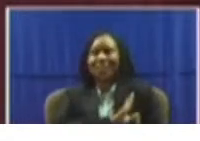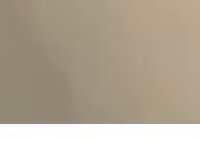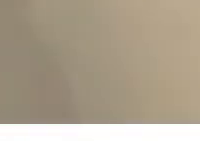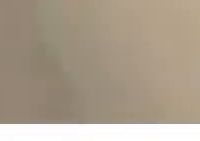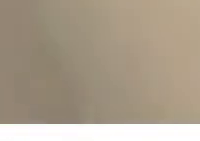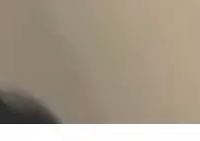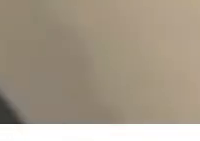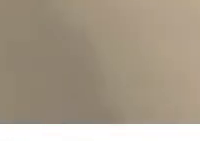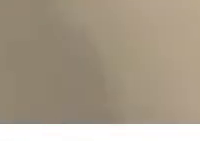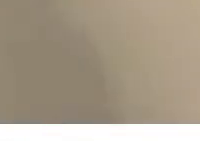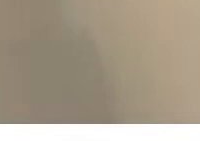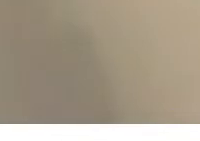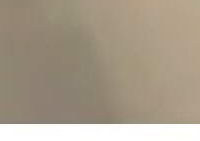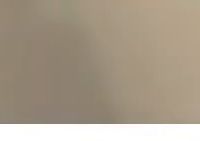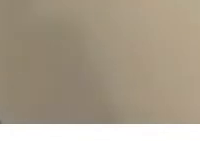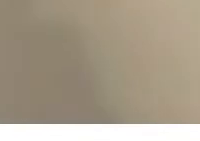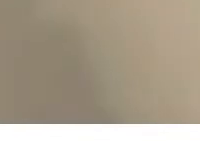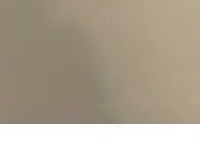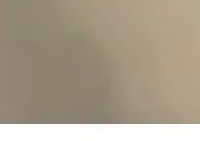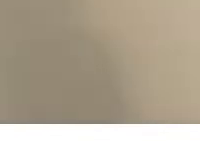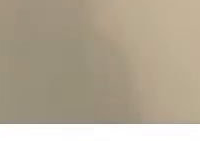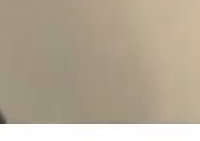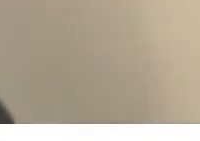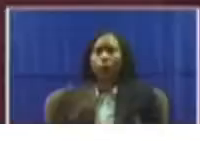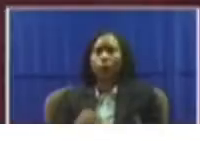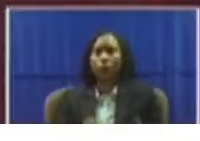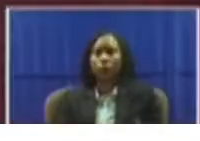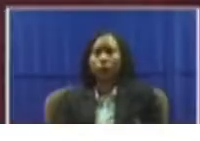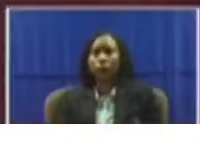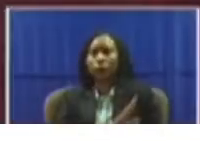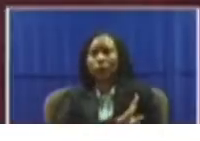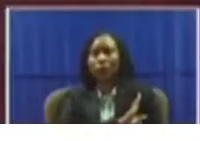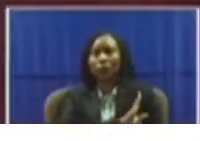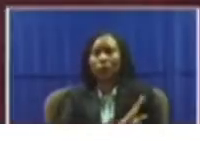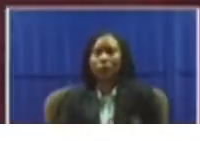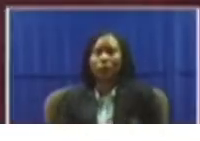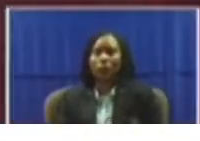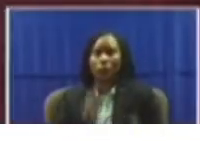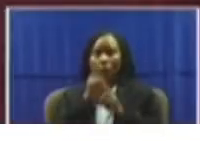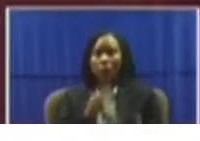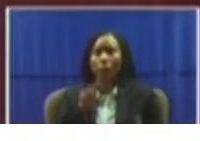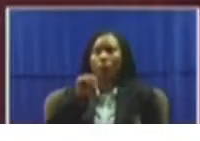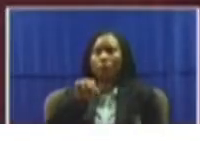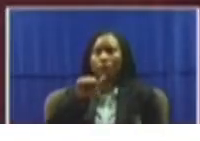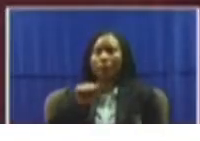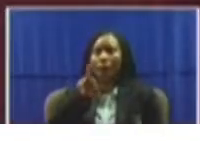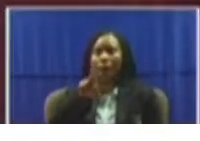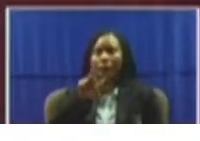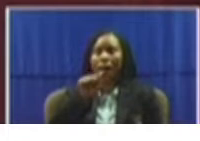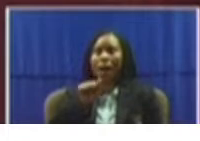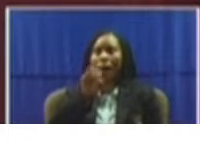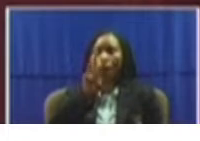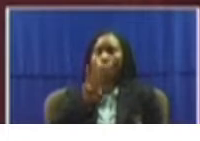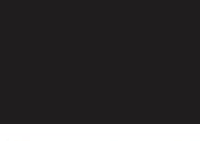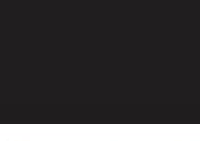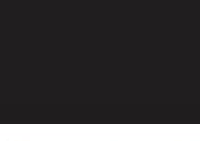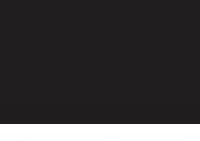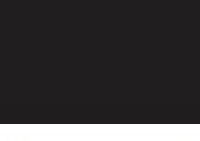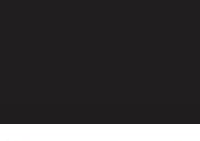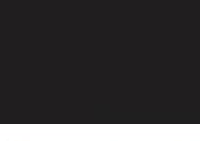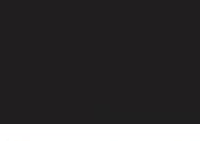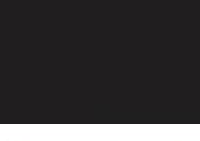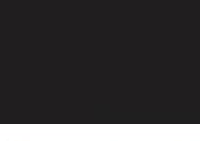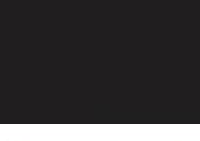motion. Thank you, Honorable General. Honorable Makhau. Honorable Makhau. Thank you very